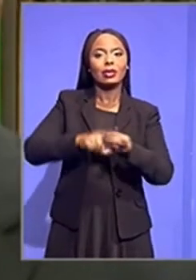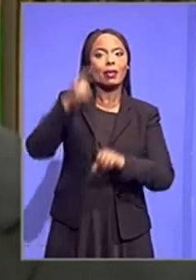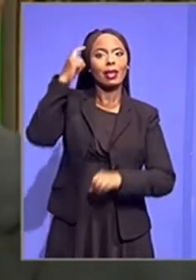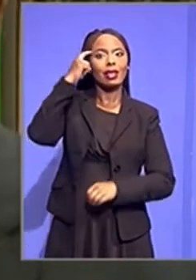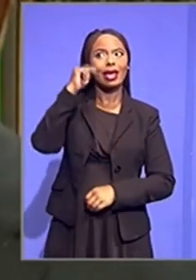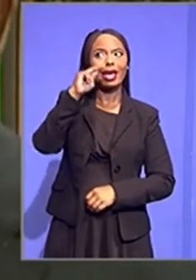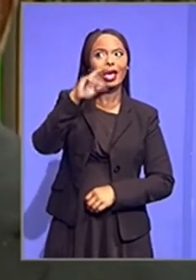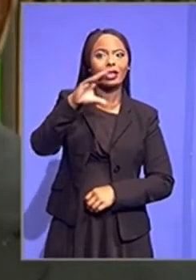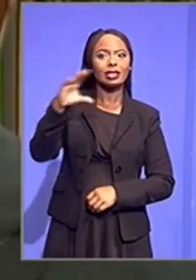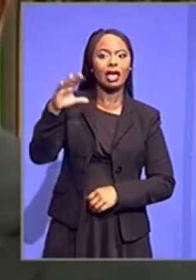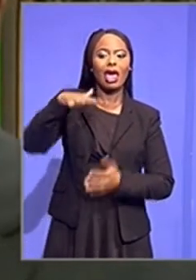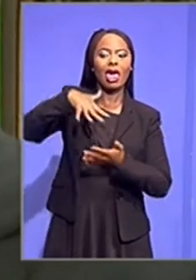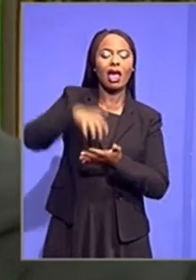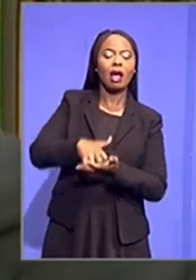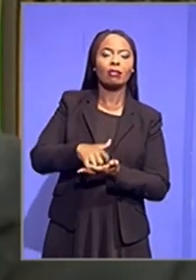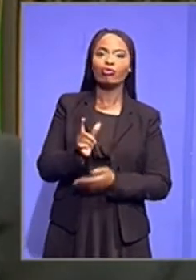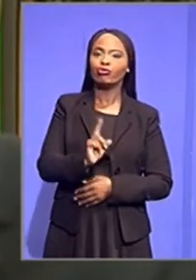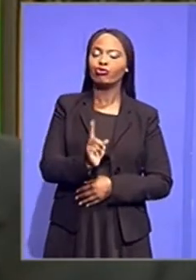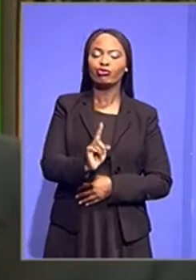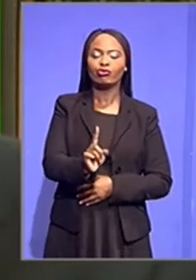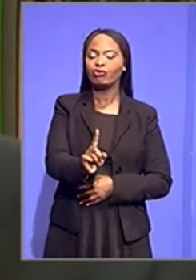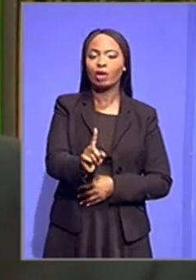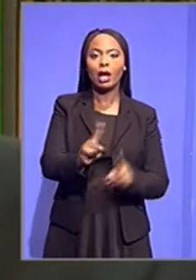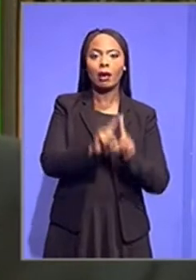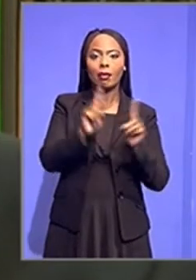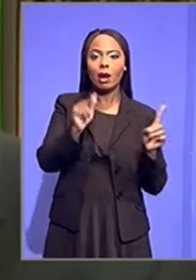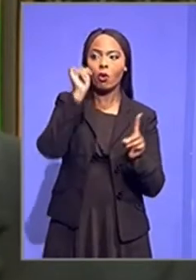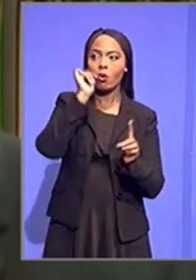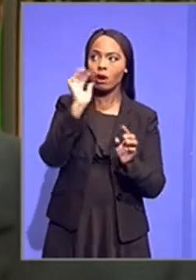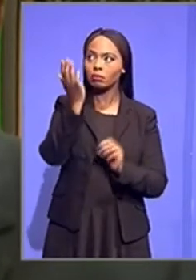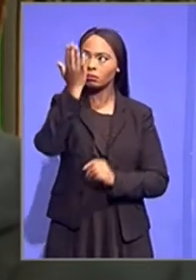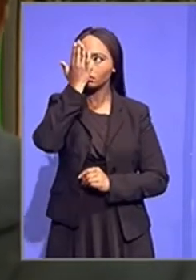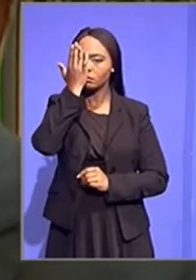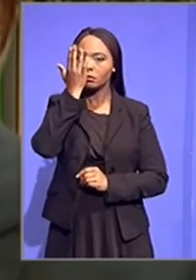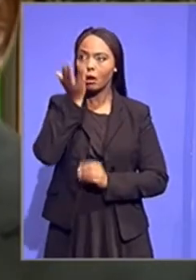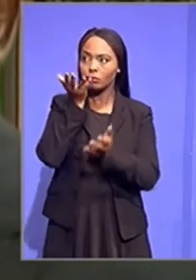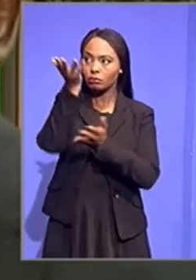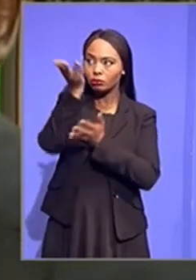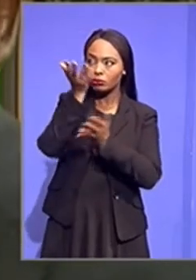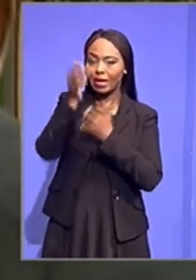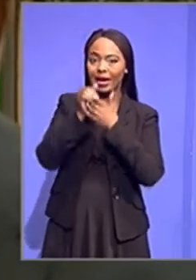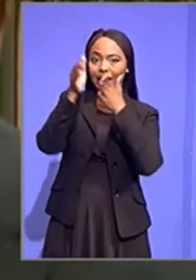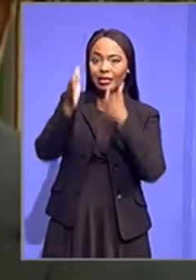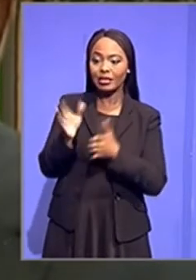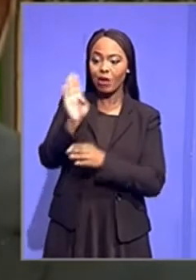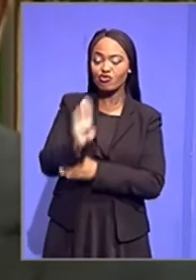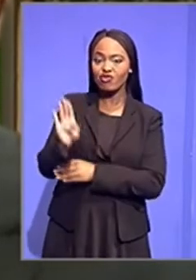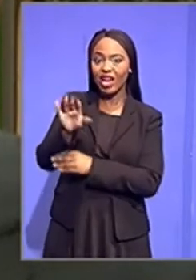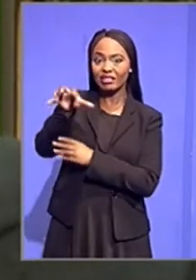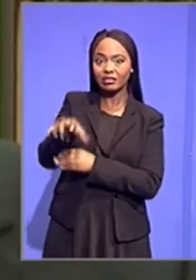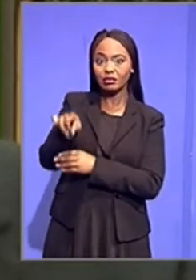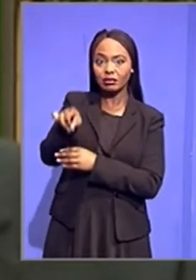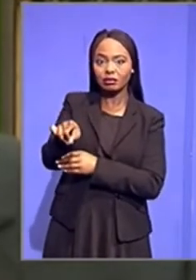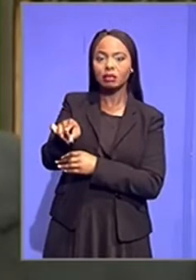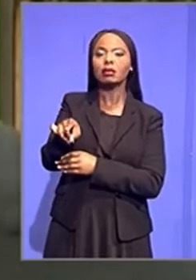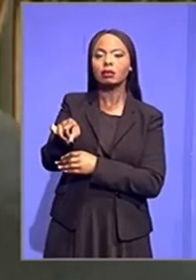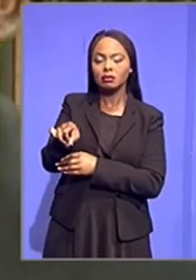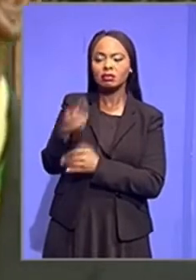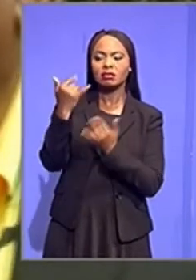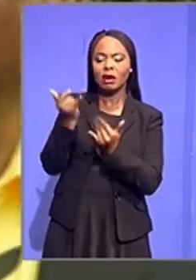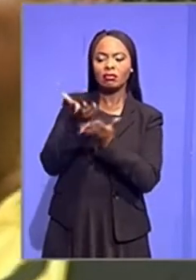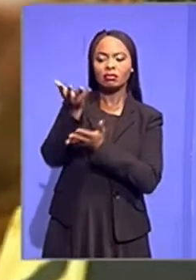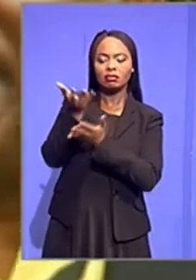has weakened, but it is when you talk to the branch leaders who are running our branches on the ground that